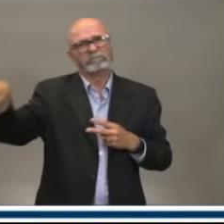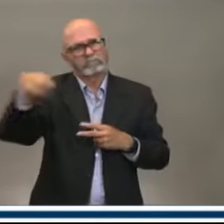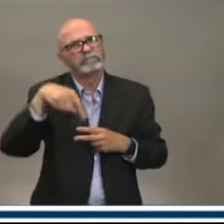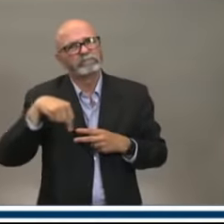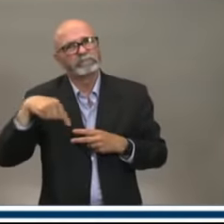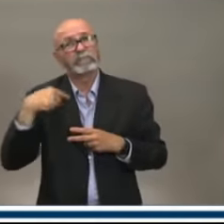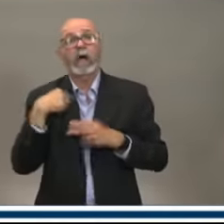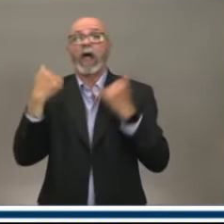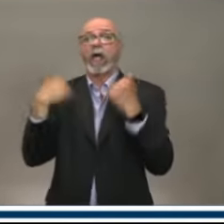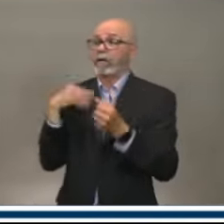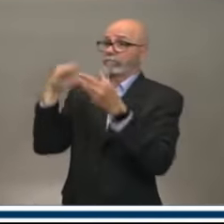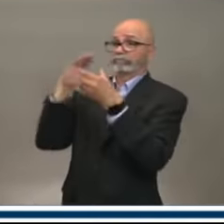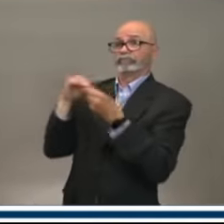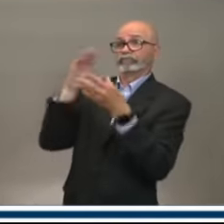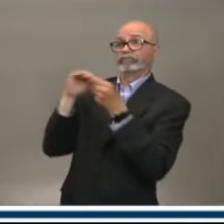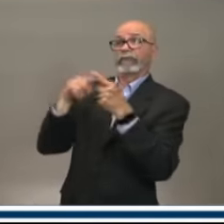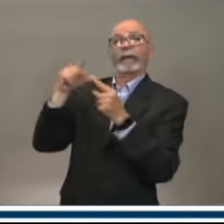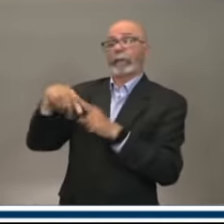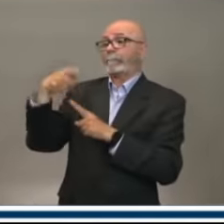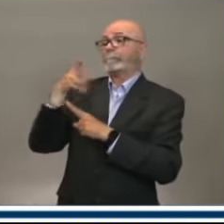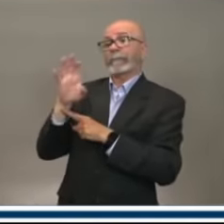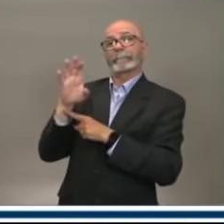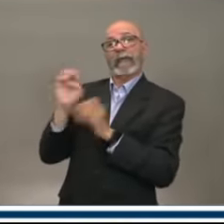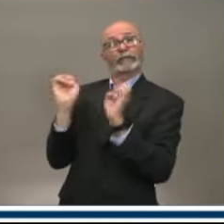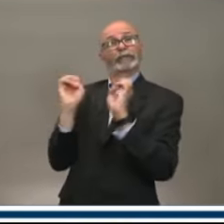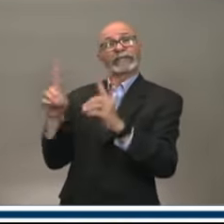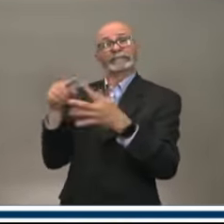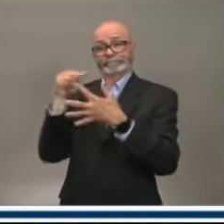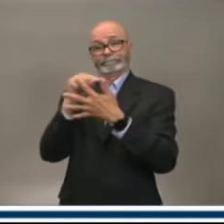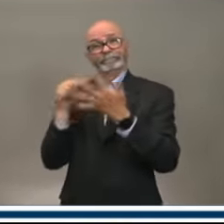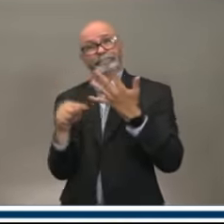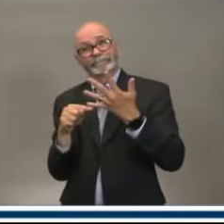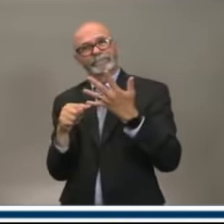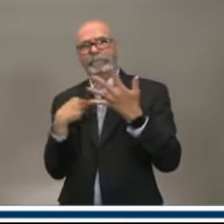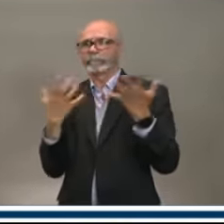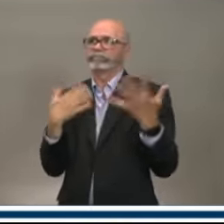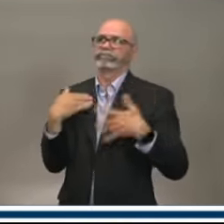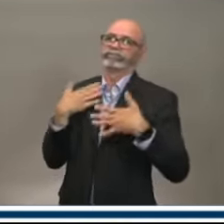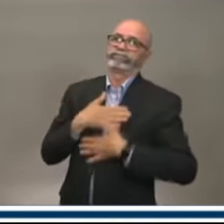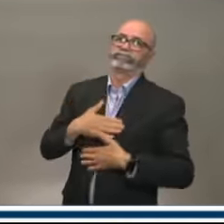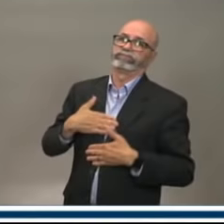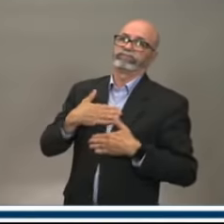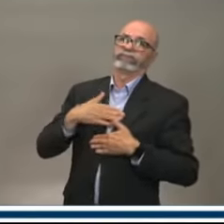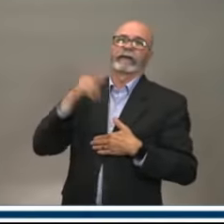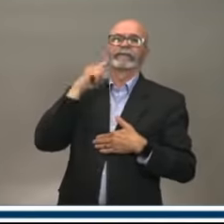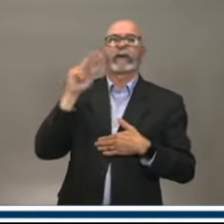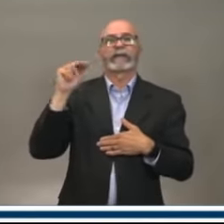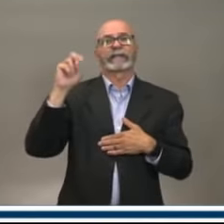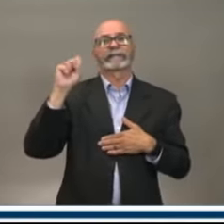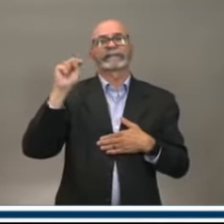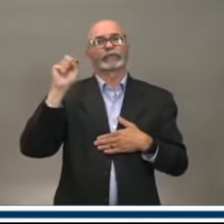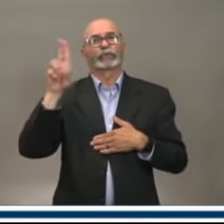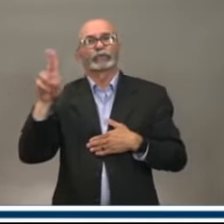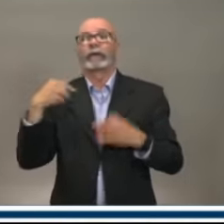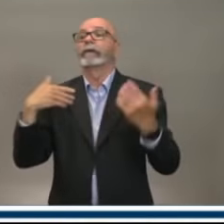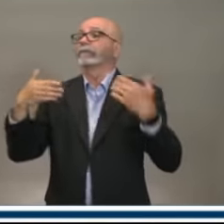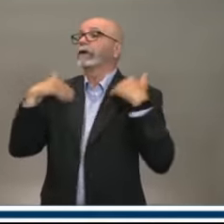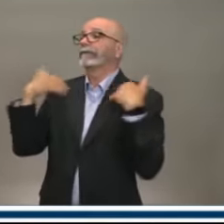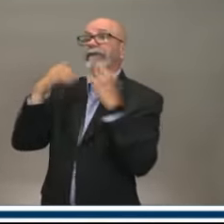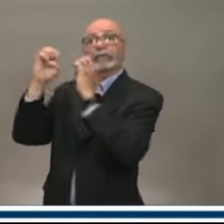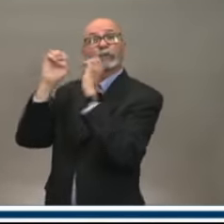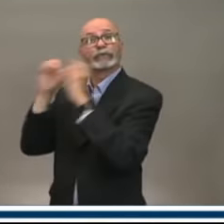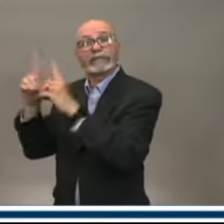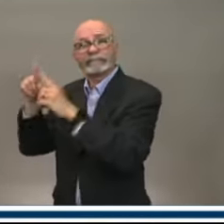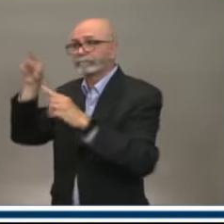public education. Again, appreciate the cooperation from the Nova Scotia Teachers Union with the Minister of Education when it came to dealing with our